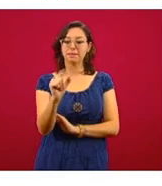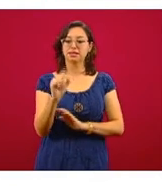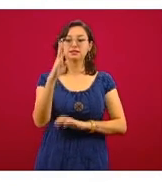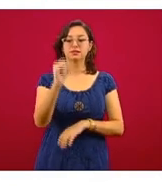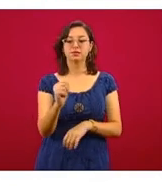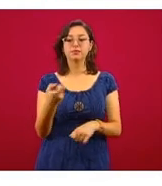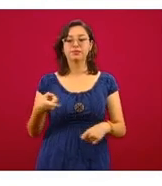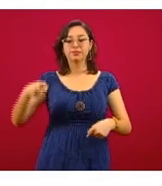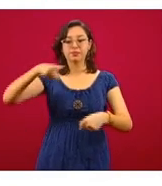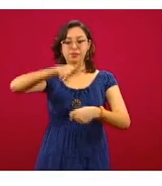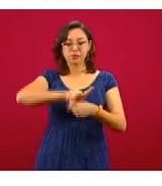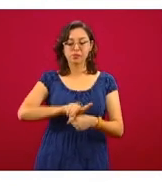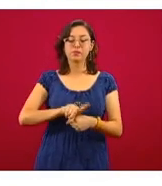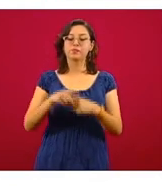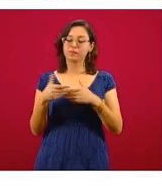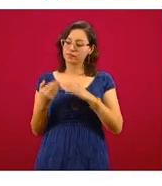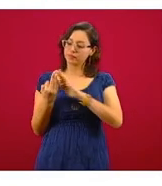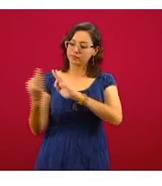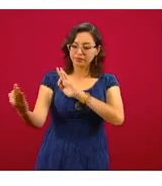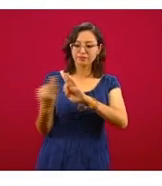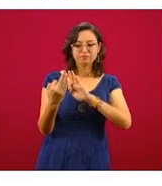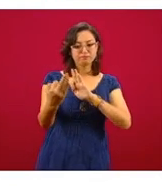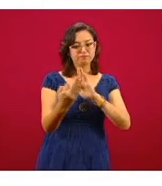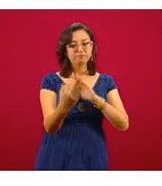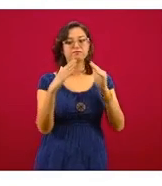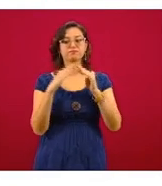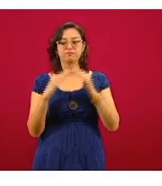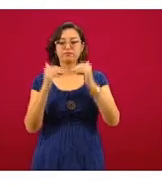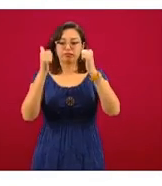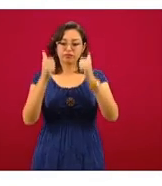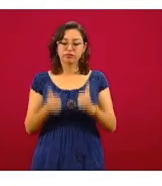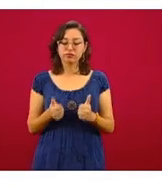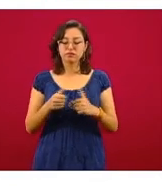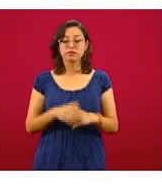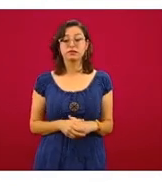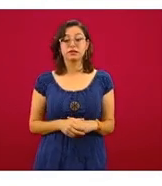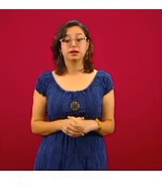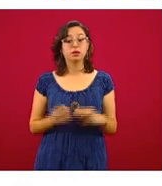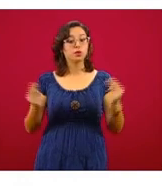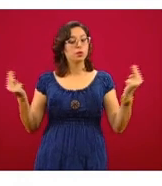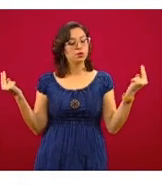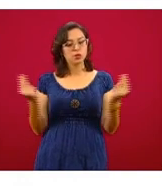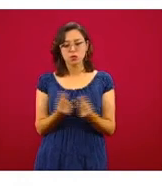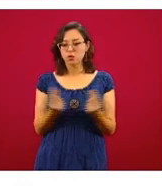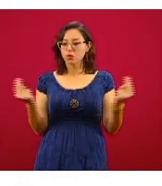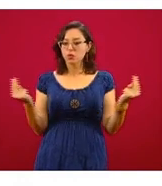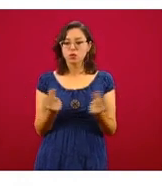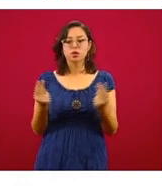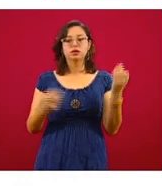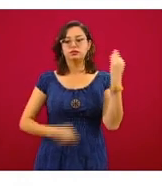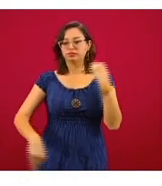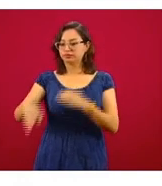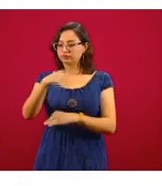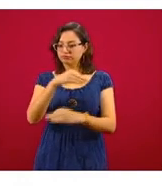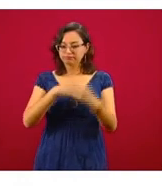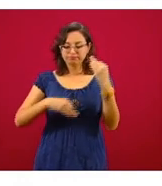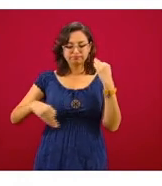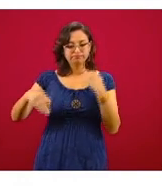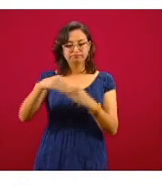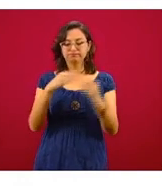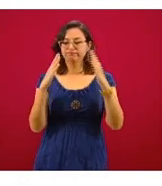at the day number 40 of the national campaign for safe